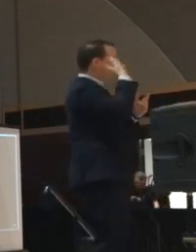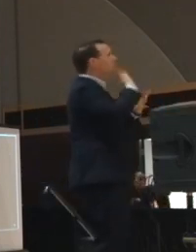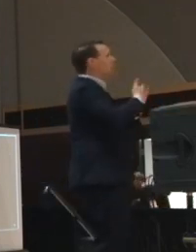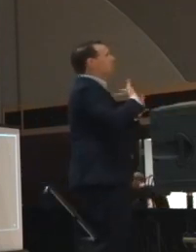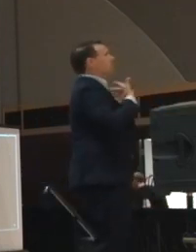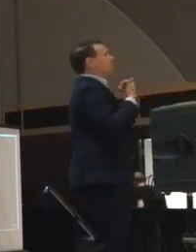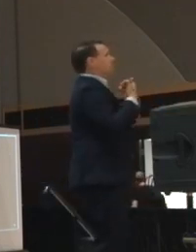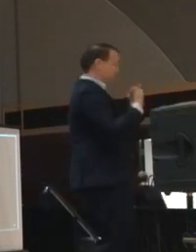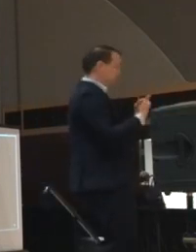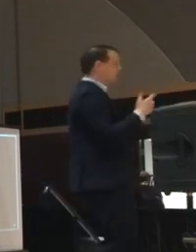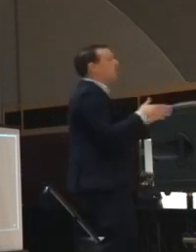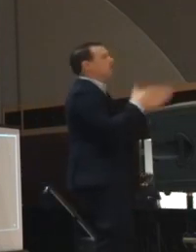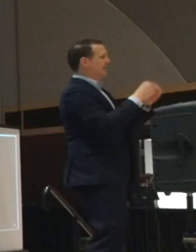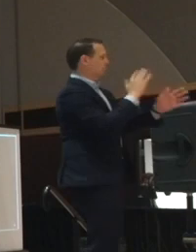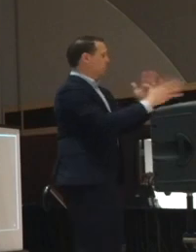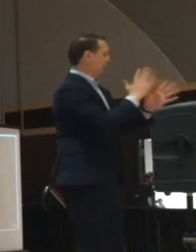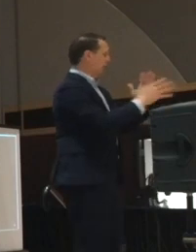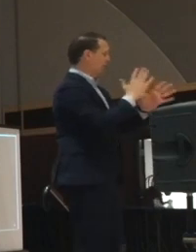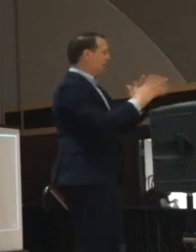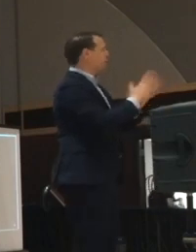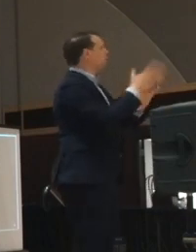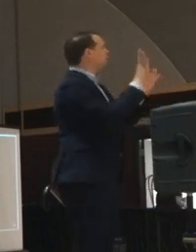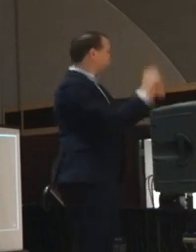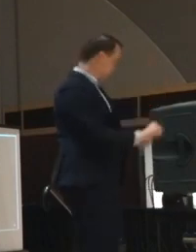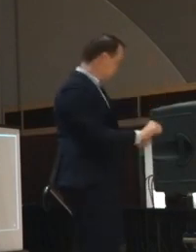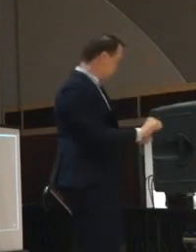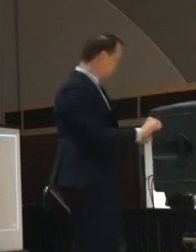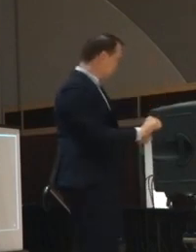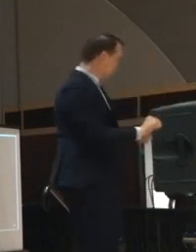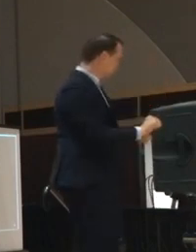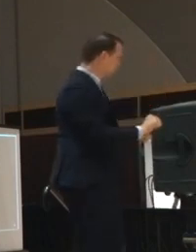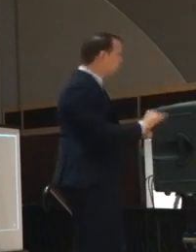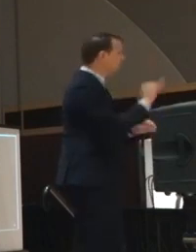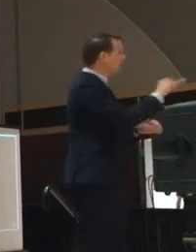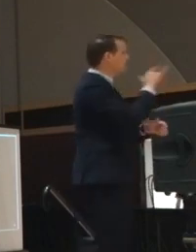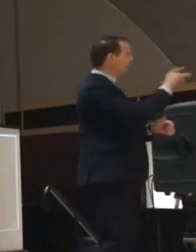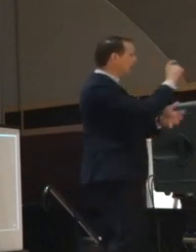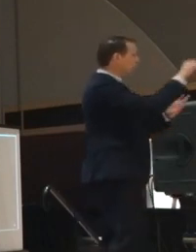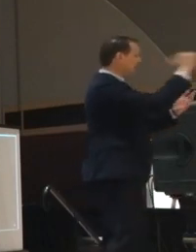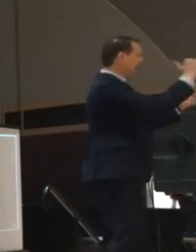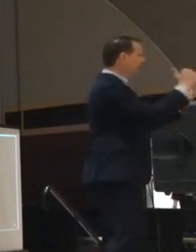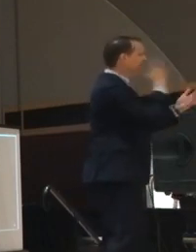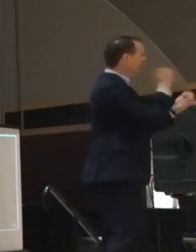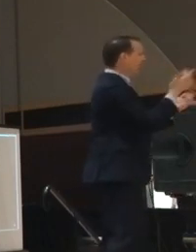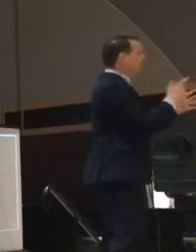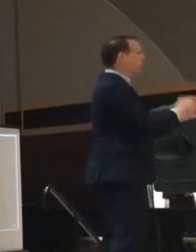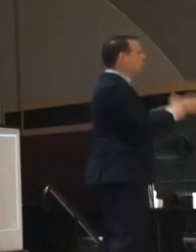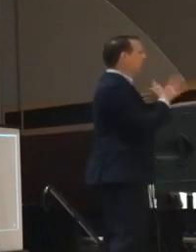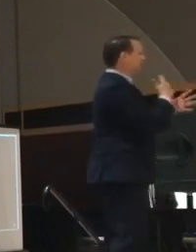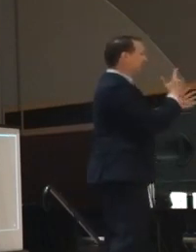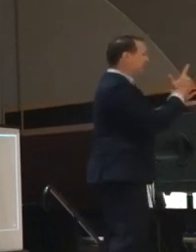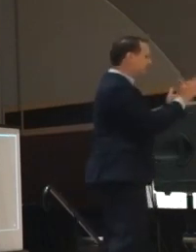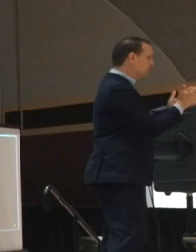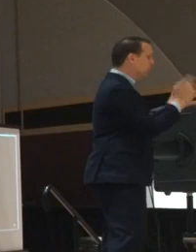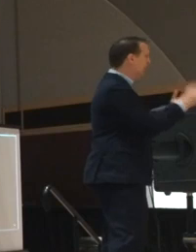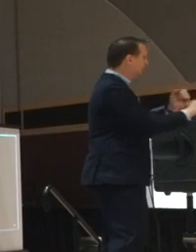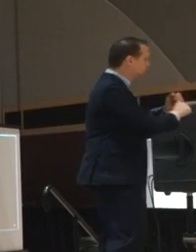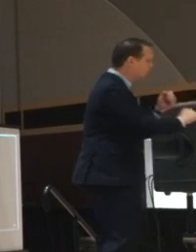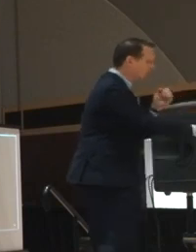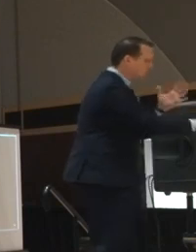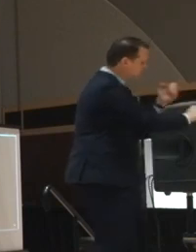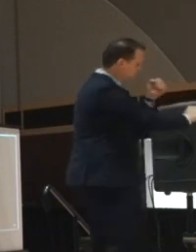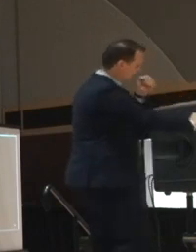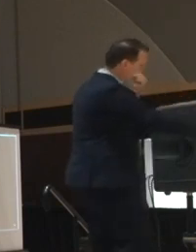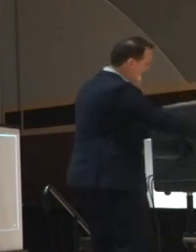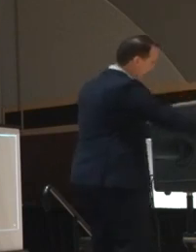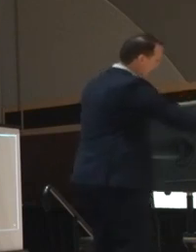touch traffic. That gets rid of the multitasking problem. Pilot's checklist for anything that requires sequence. You've got to stretch.